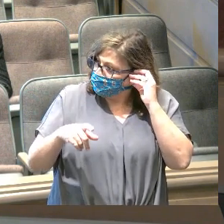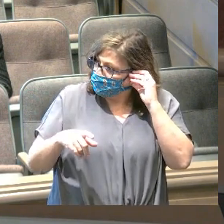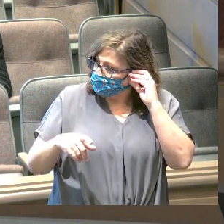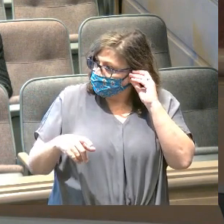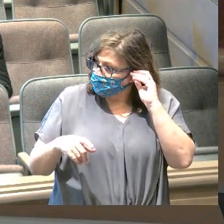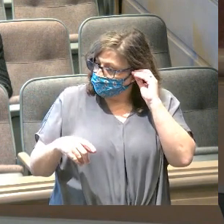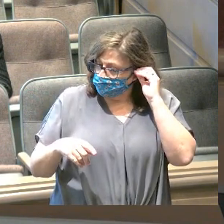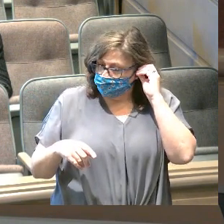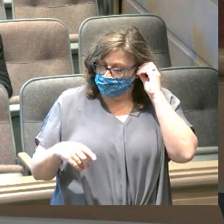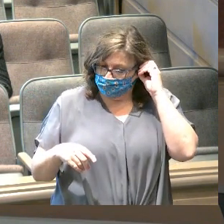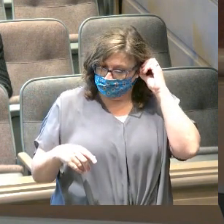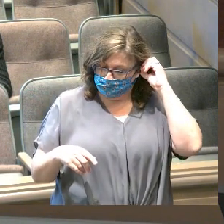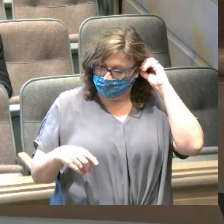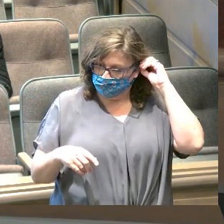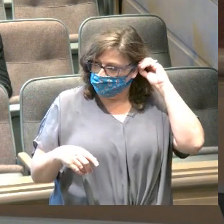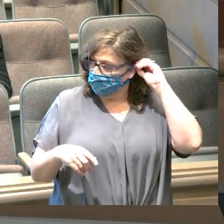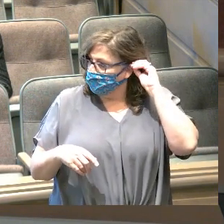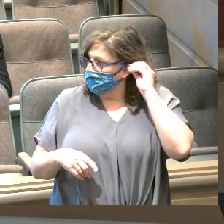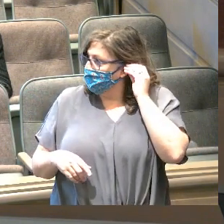may have today.